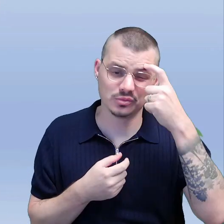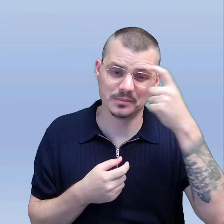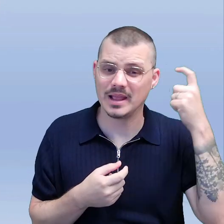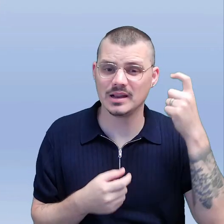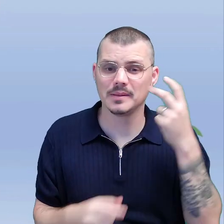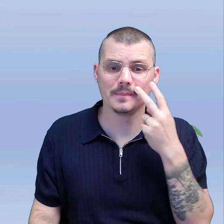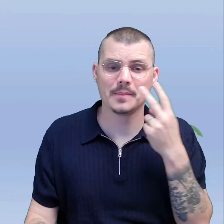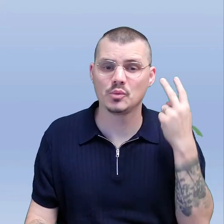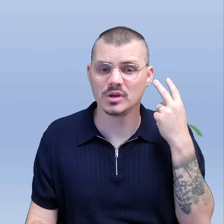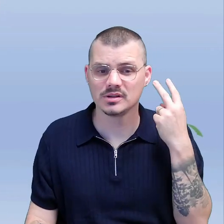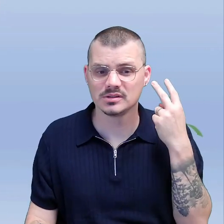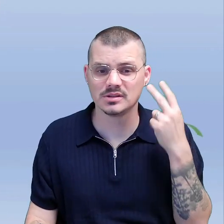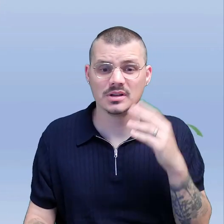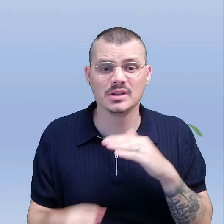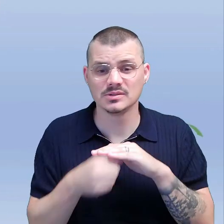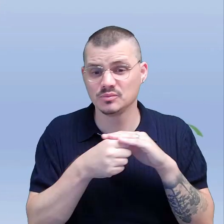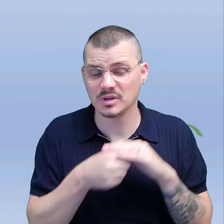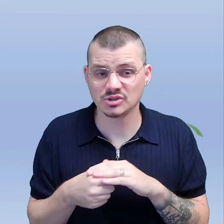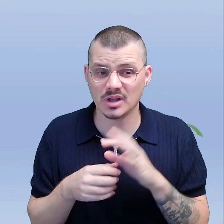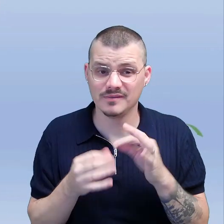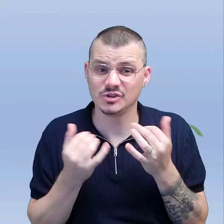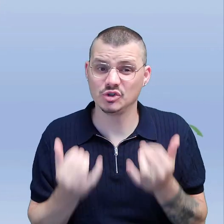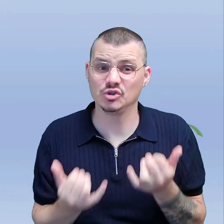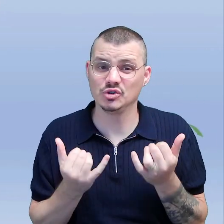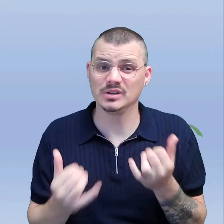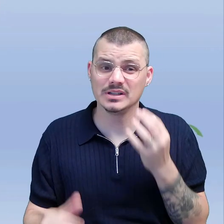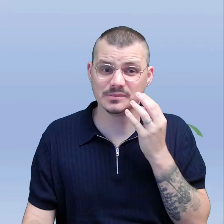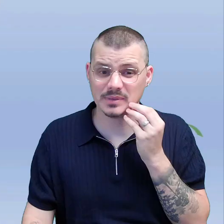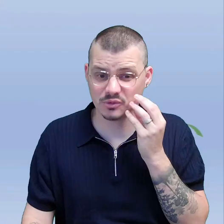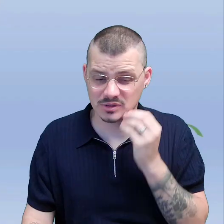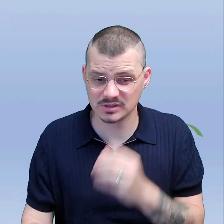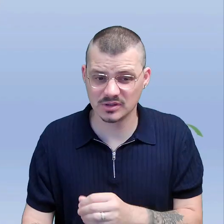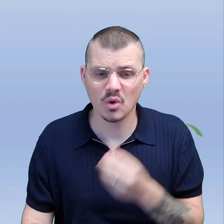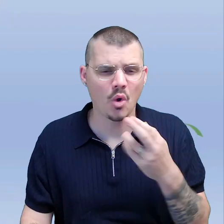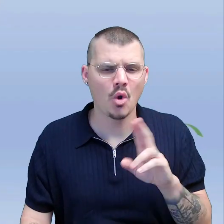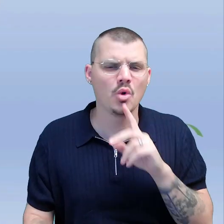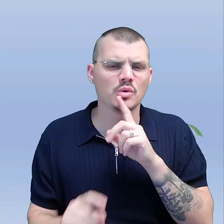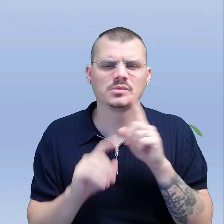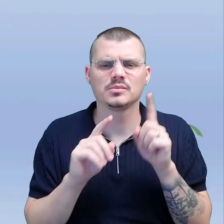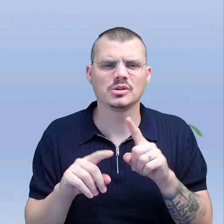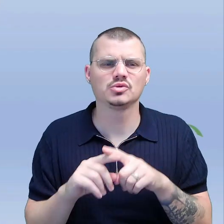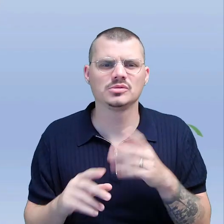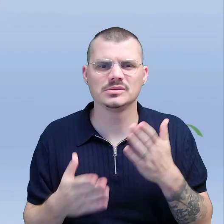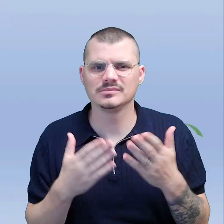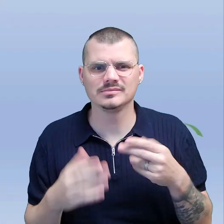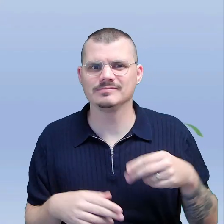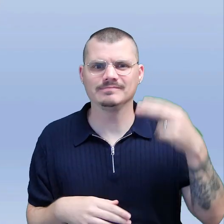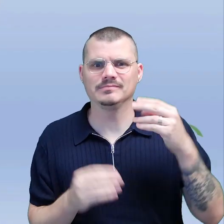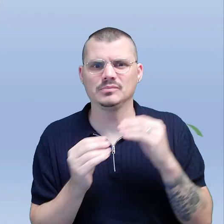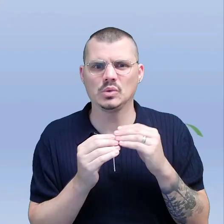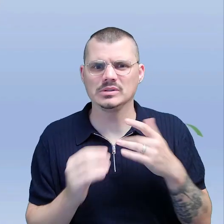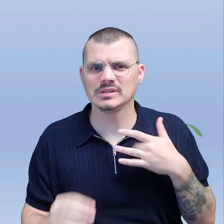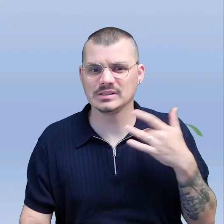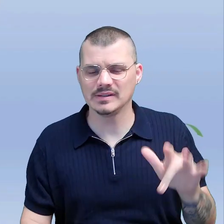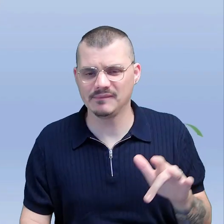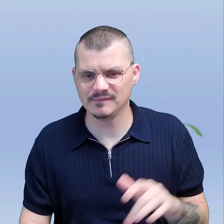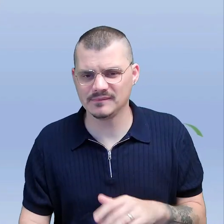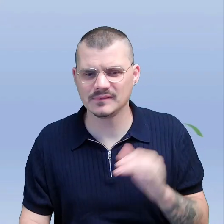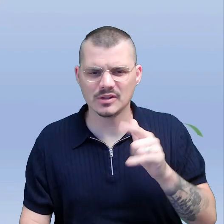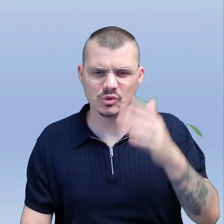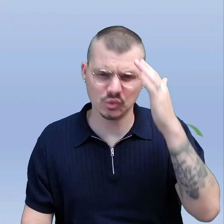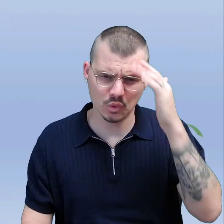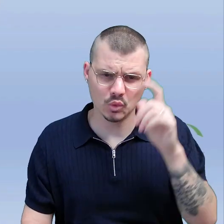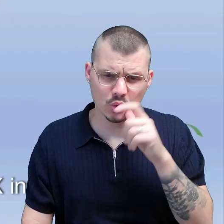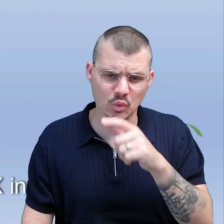Suppression of traumatic memories, suppression of current experiences, or response to hypersensitivities. As